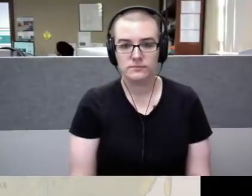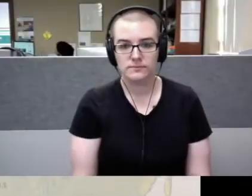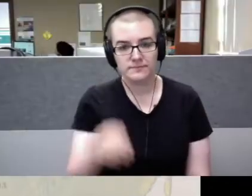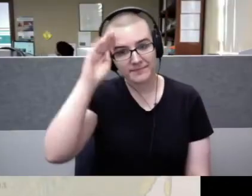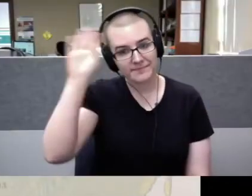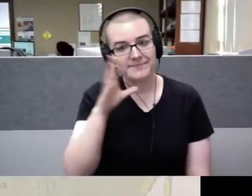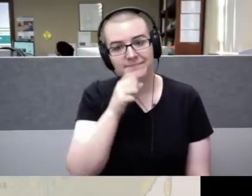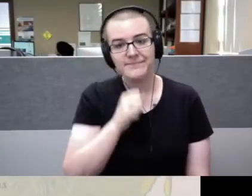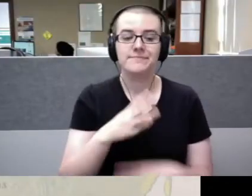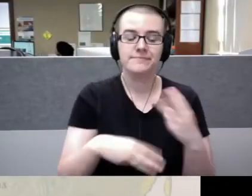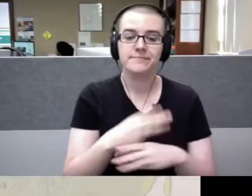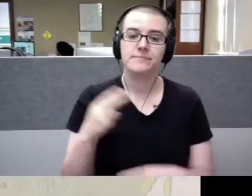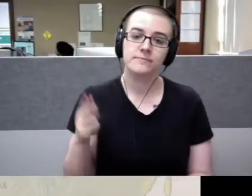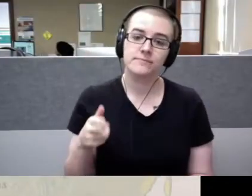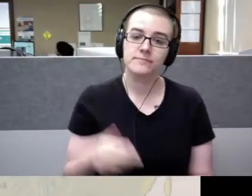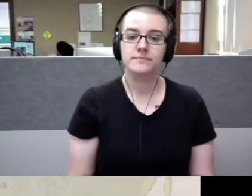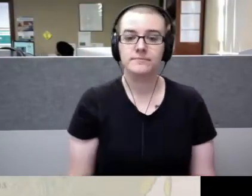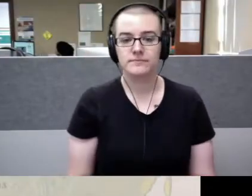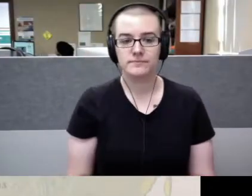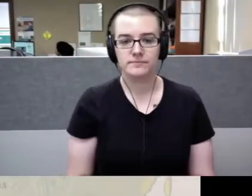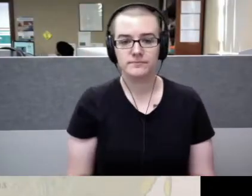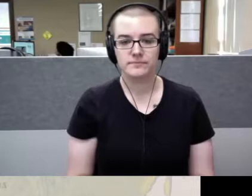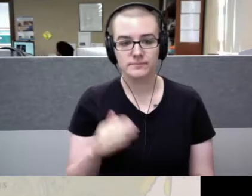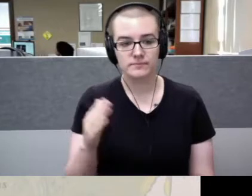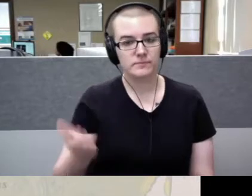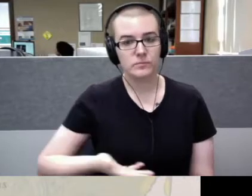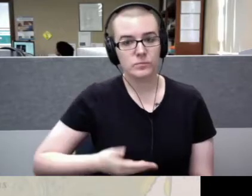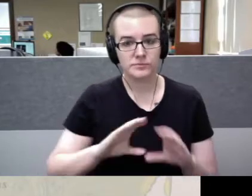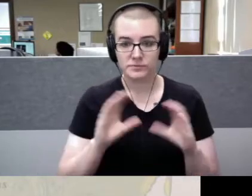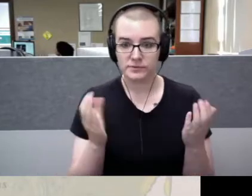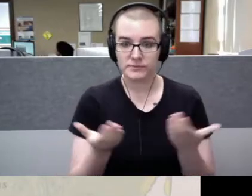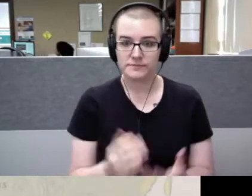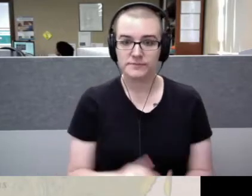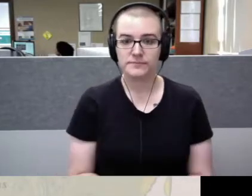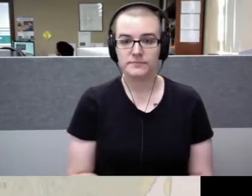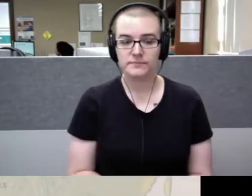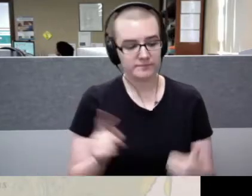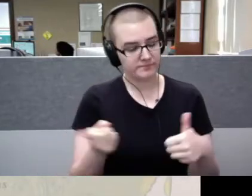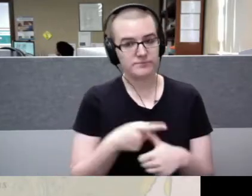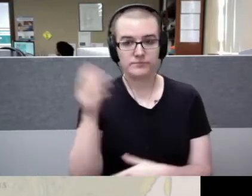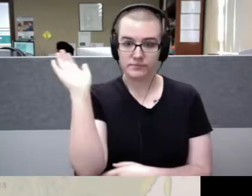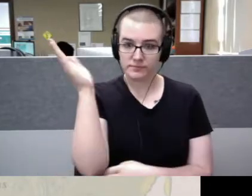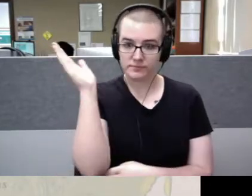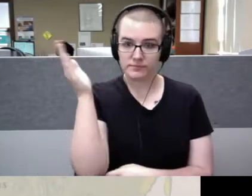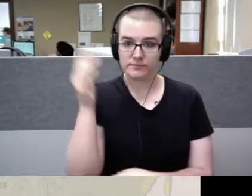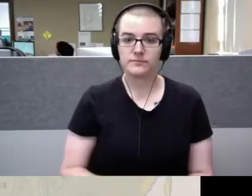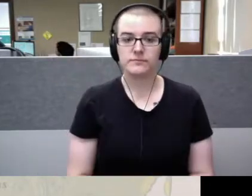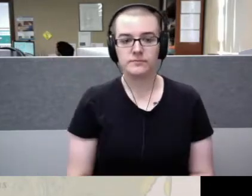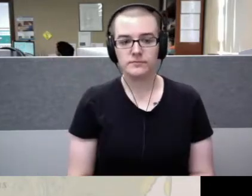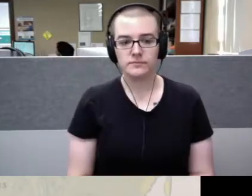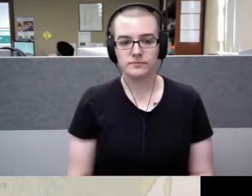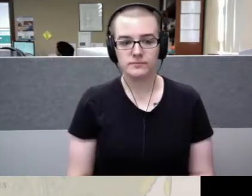Hi, Ancient World History, and welcome to our flipped classroom. Welcome to the first lesson that we're going to have